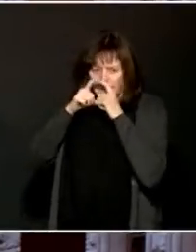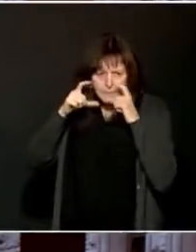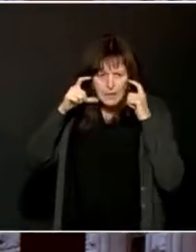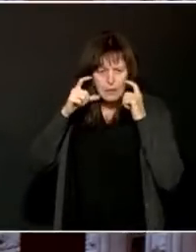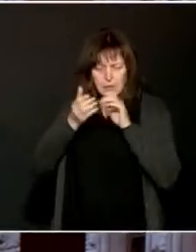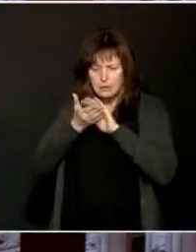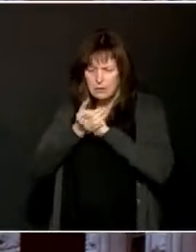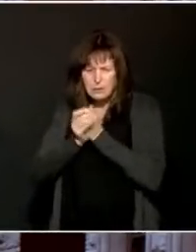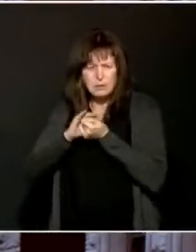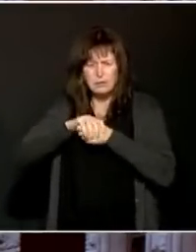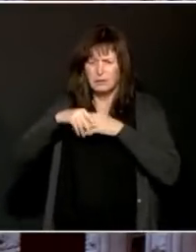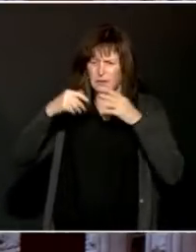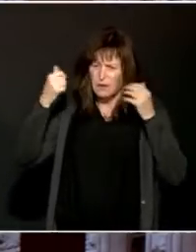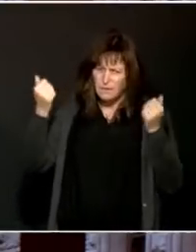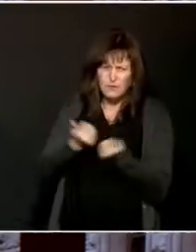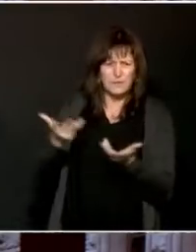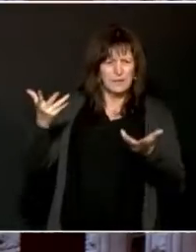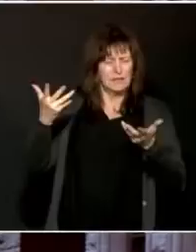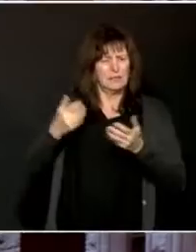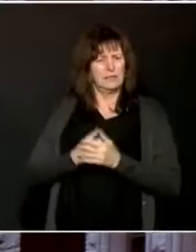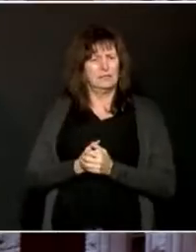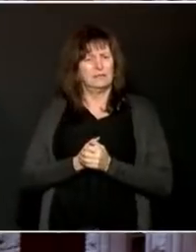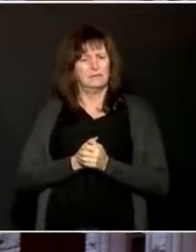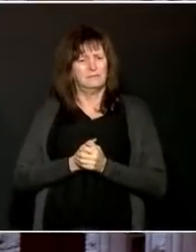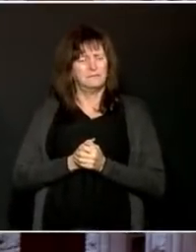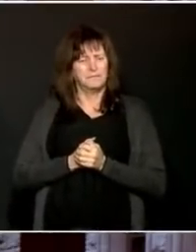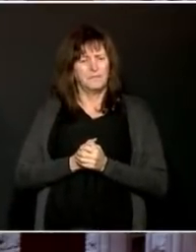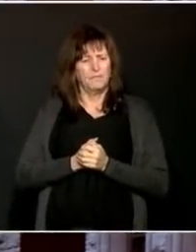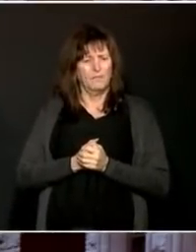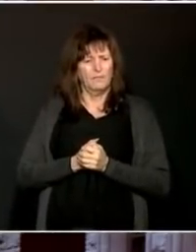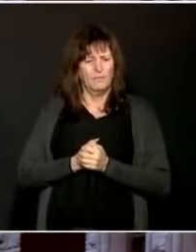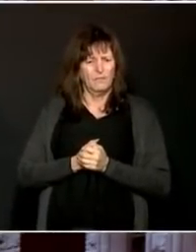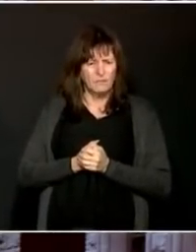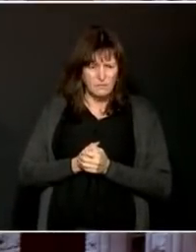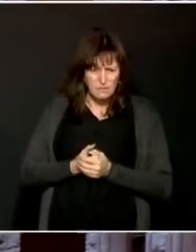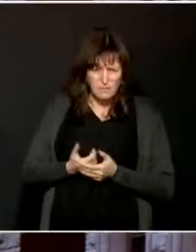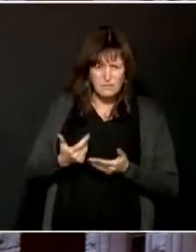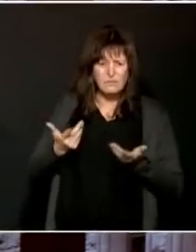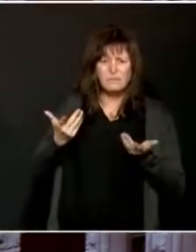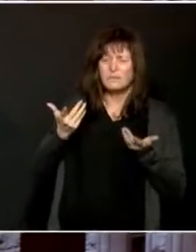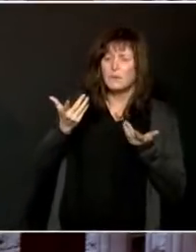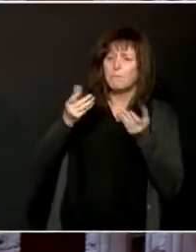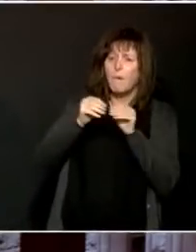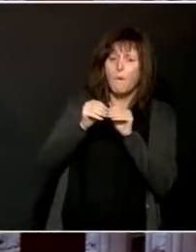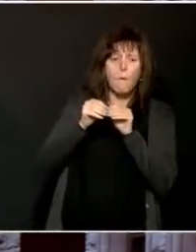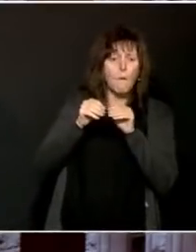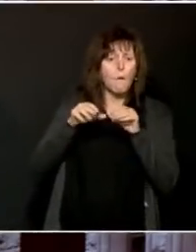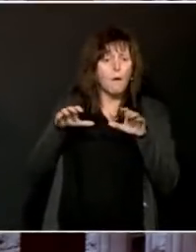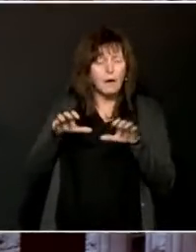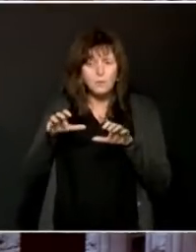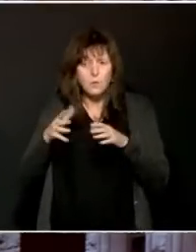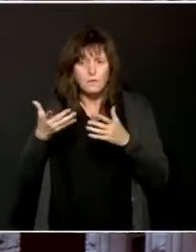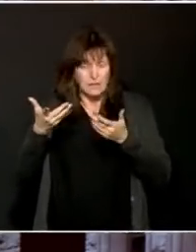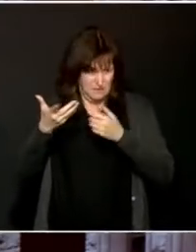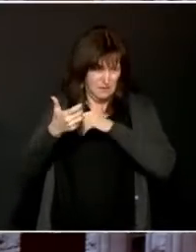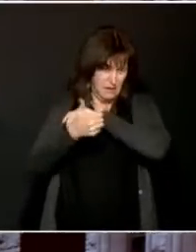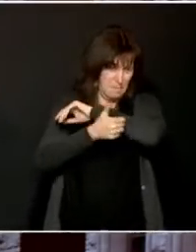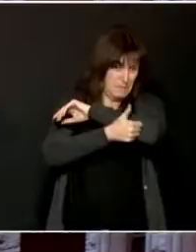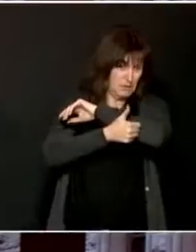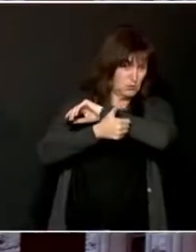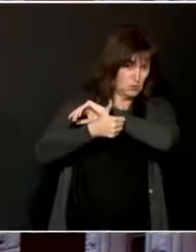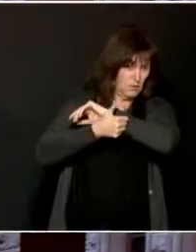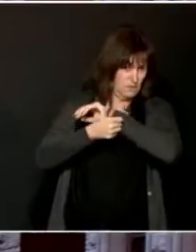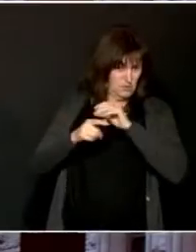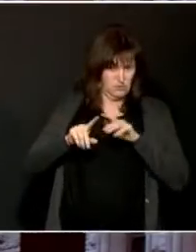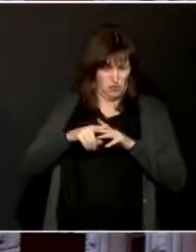upcoming, ahead of us, we have some more activities. We have Passover coming in this Saturday. And we ask that